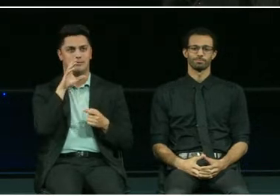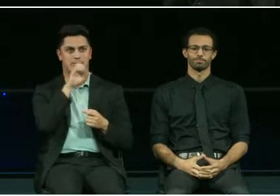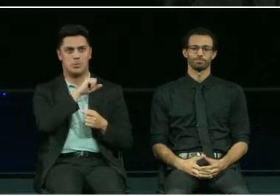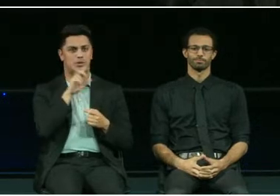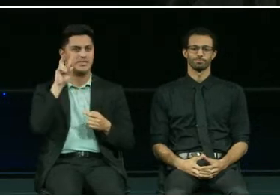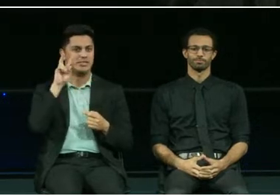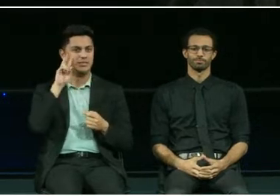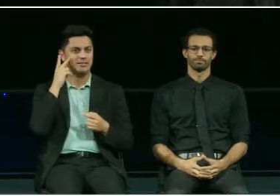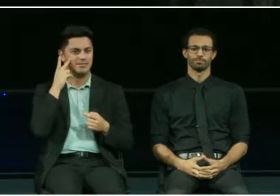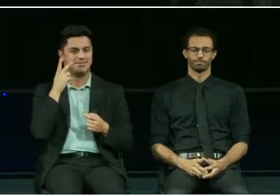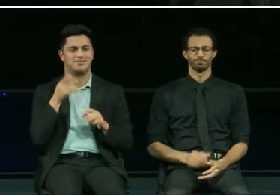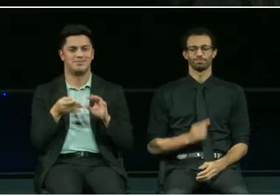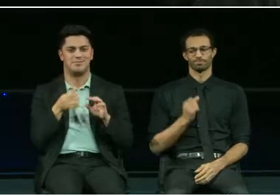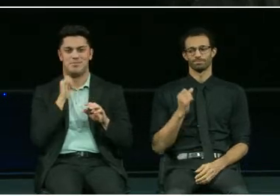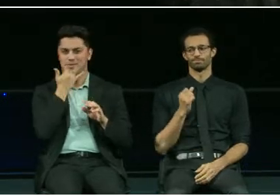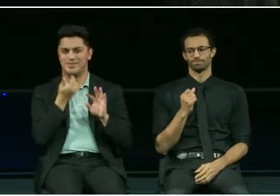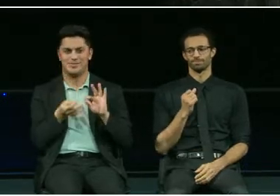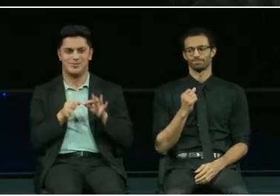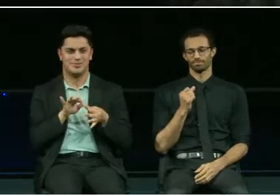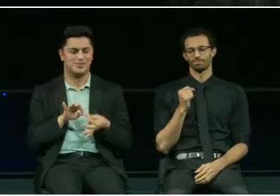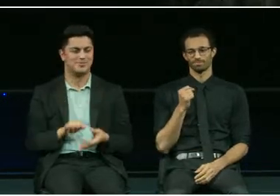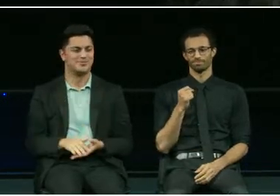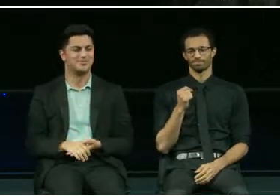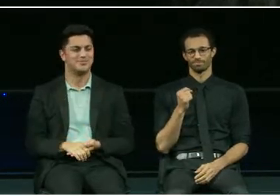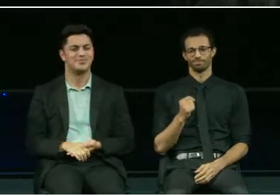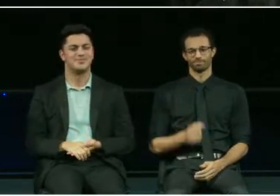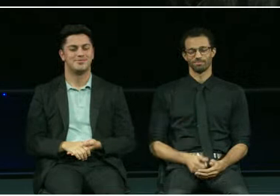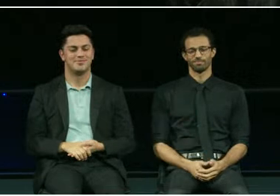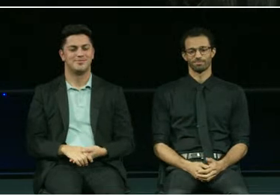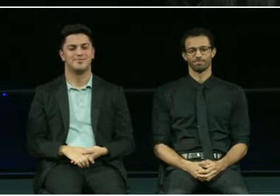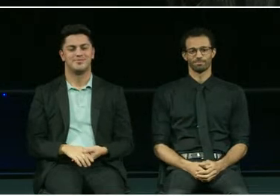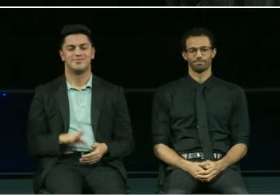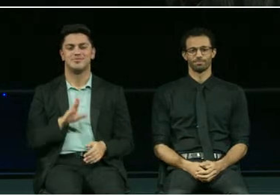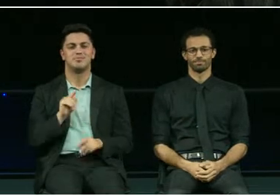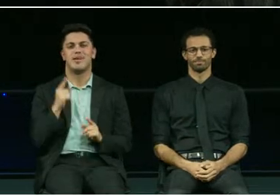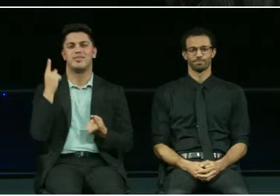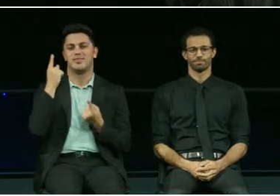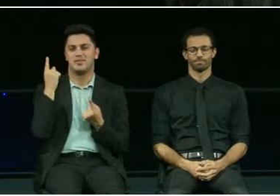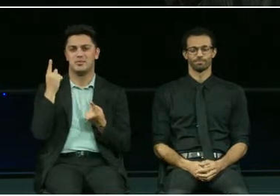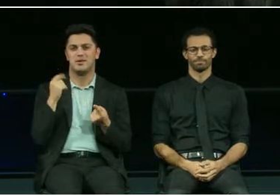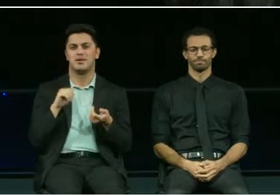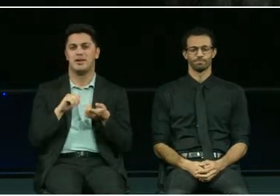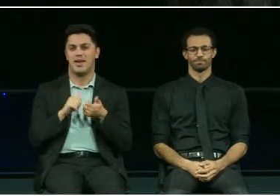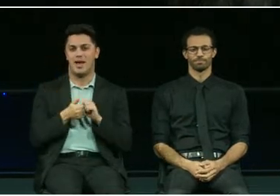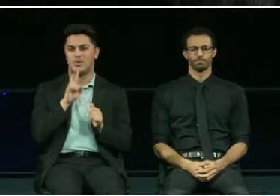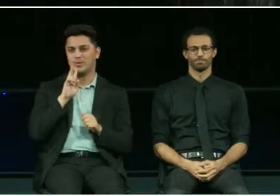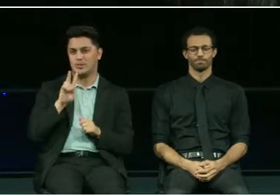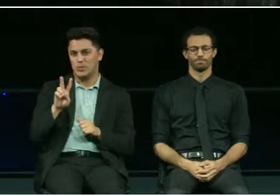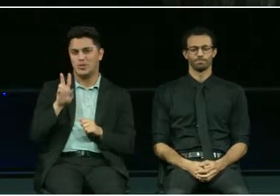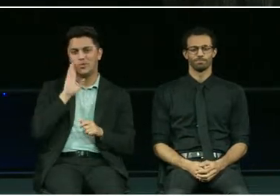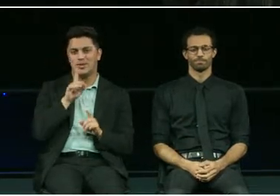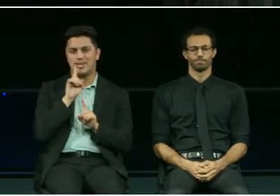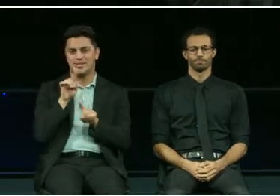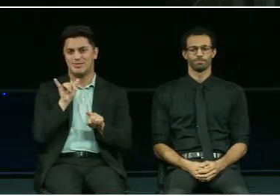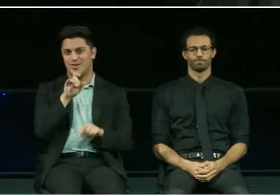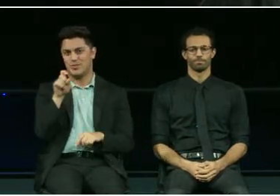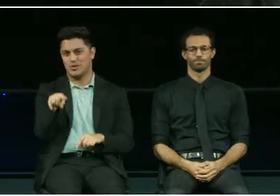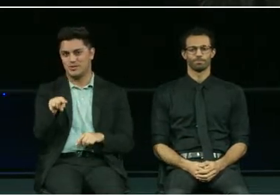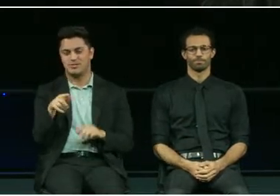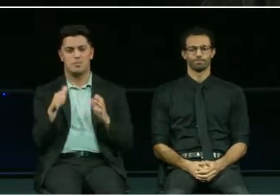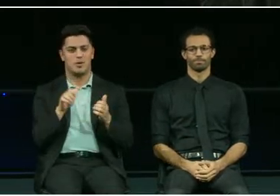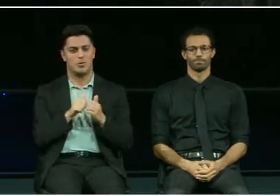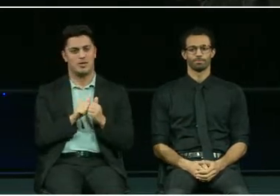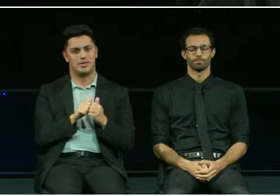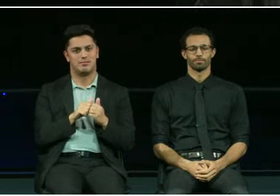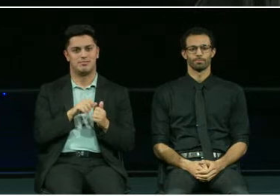but yes, but just thinking about how a 2-year-old would answer that question versus, of